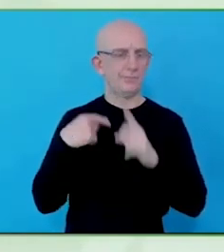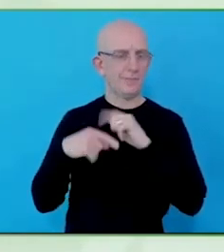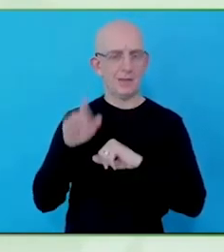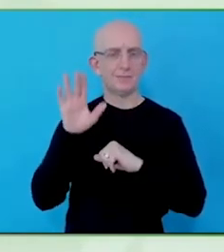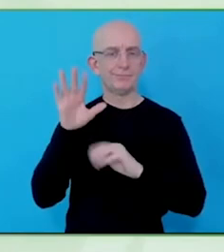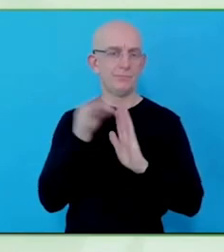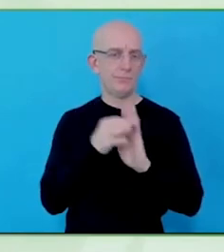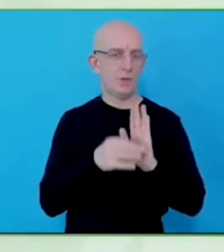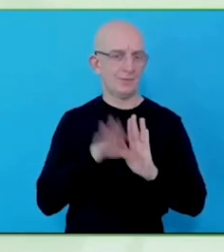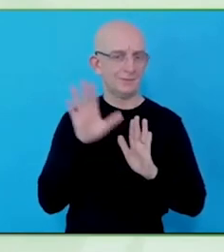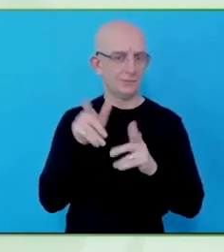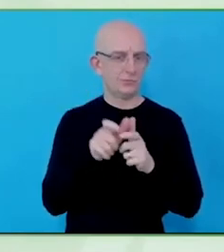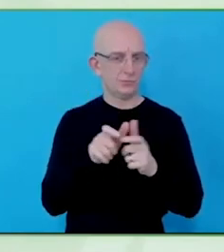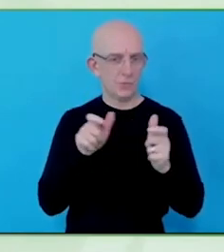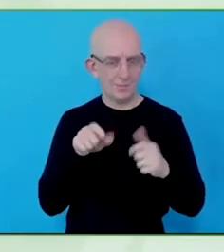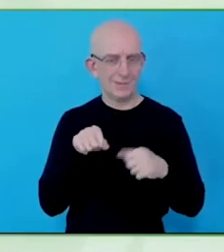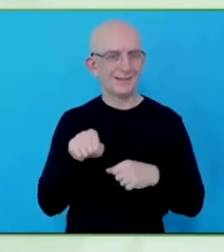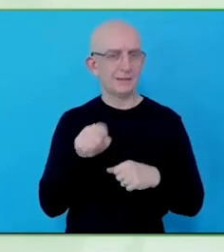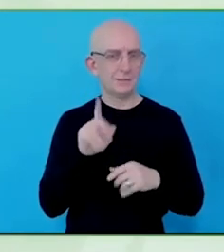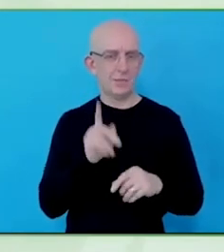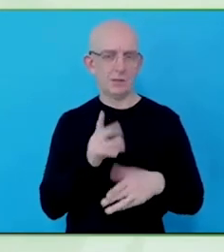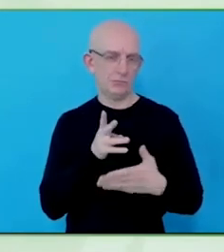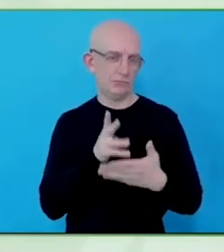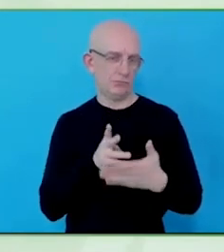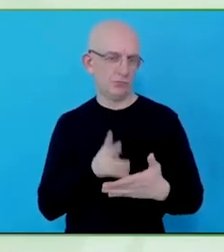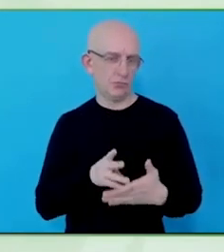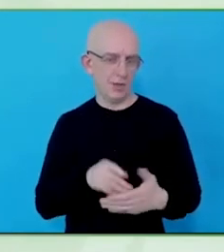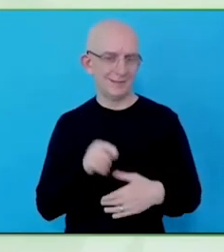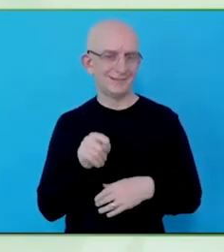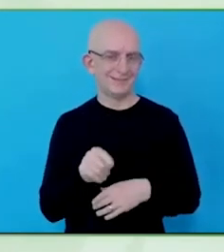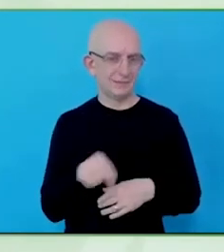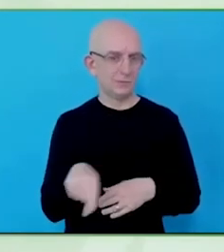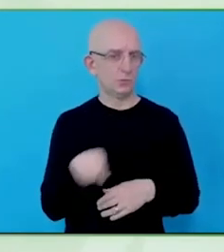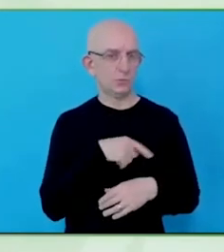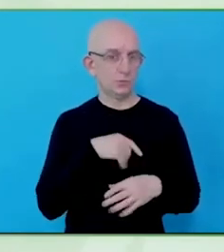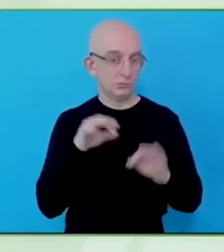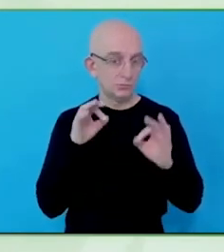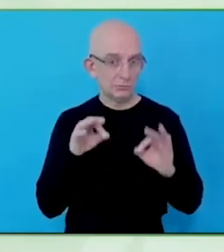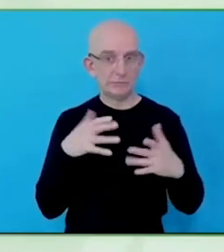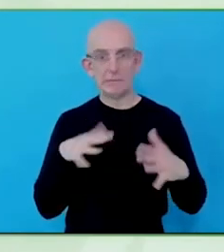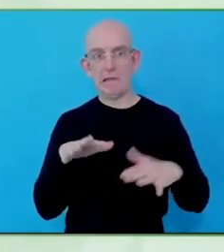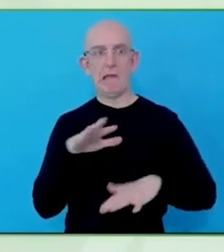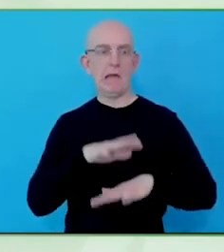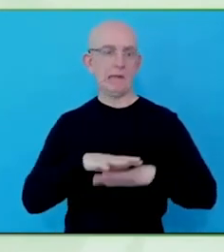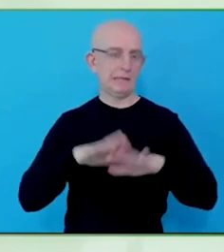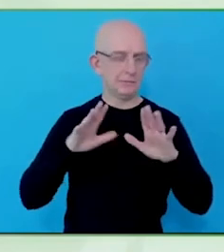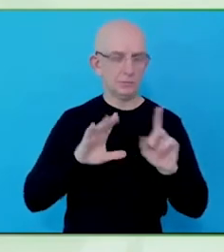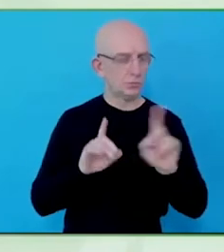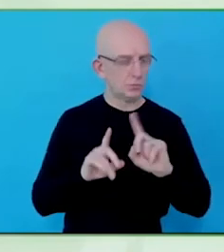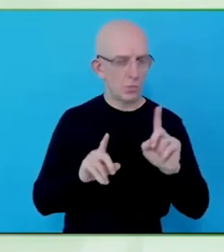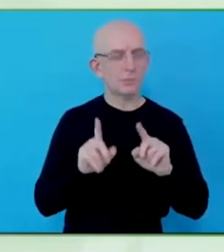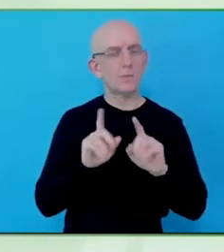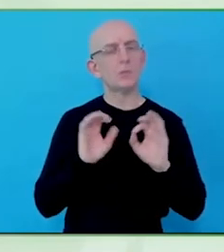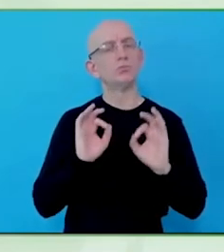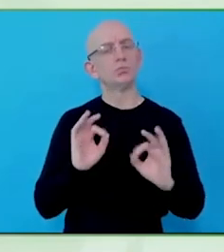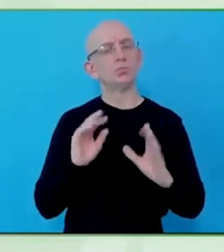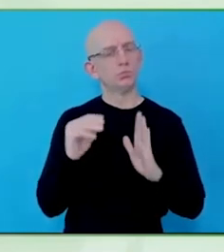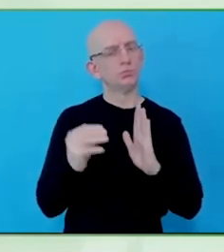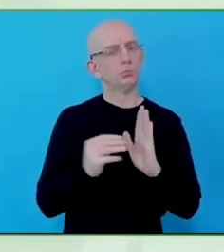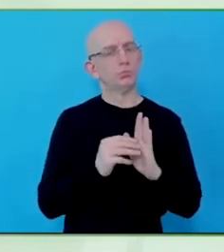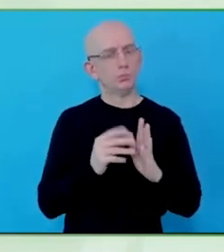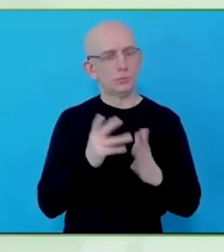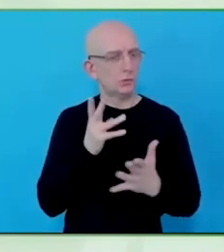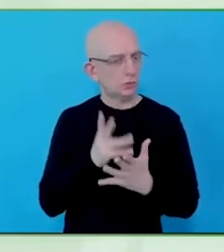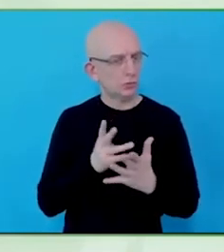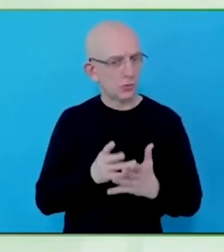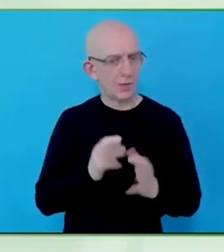have disabled people within their employee population have employee resource groups, and that is a tremendous source